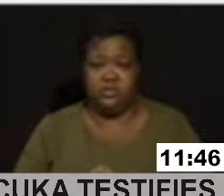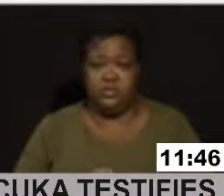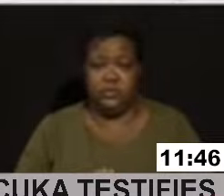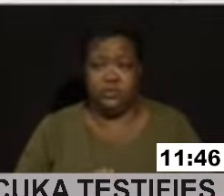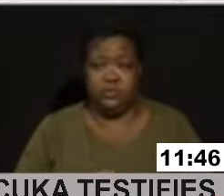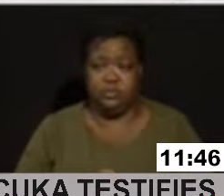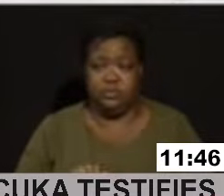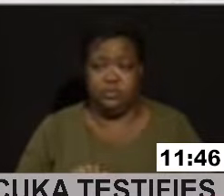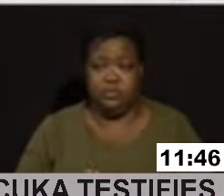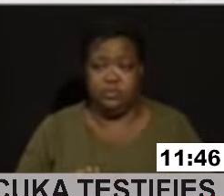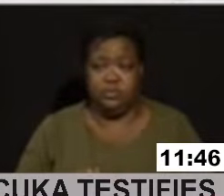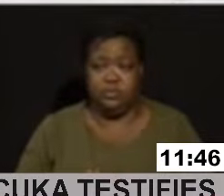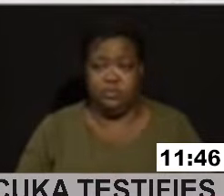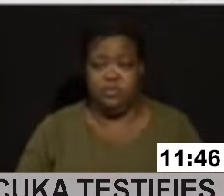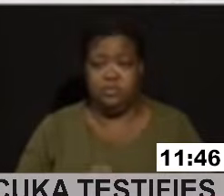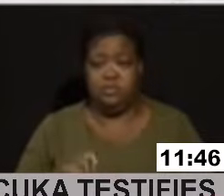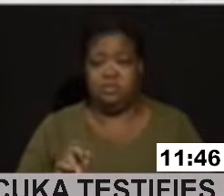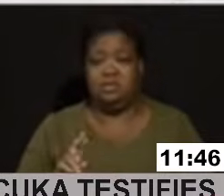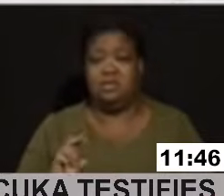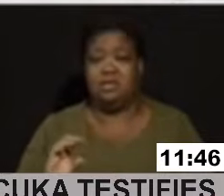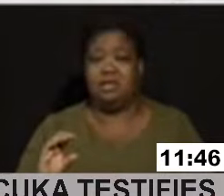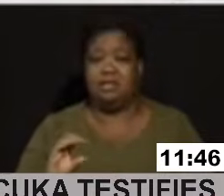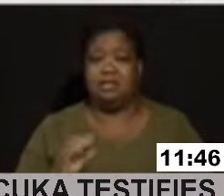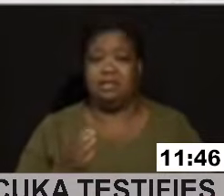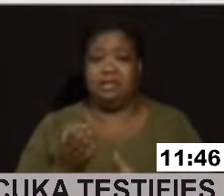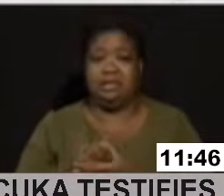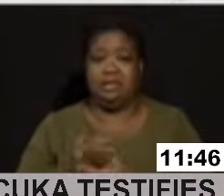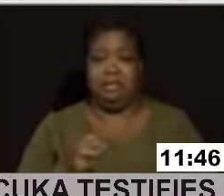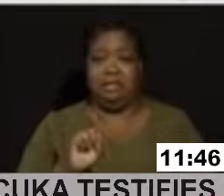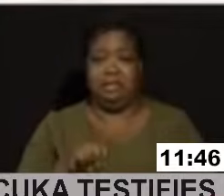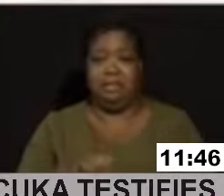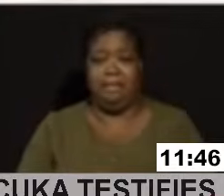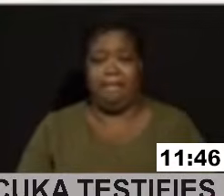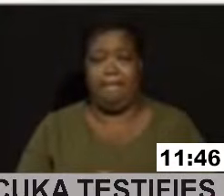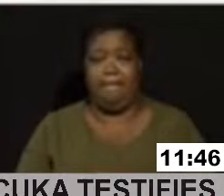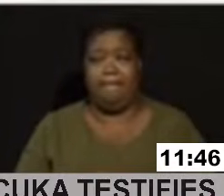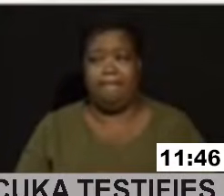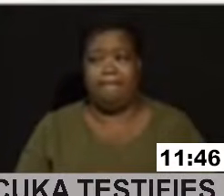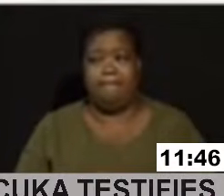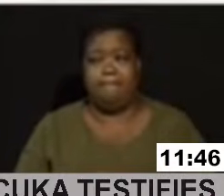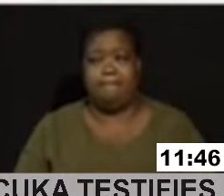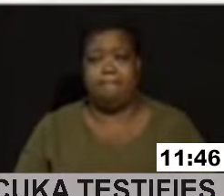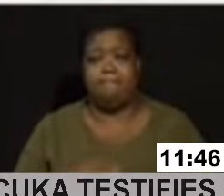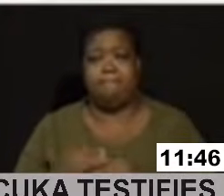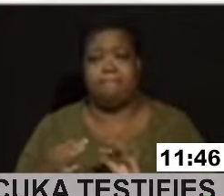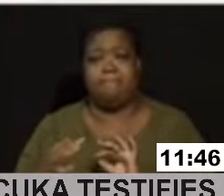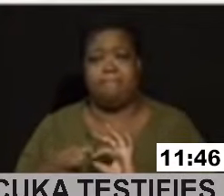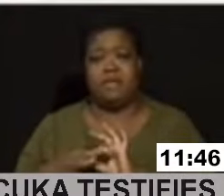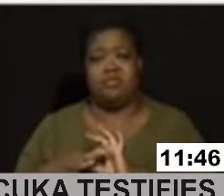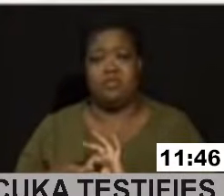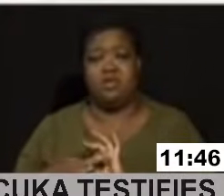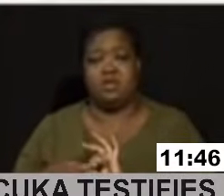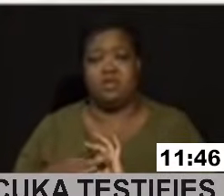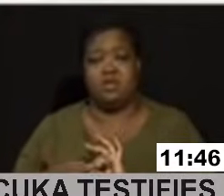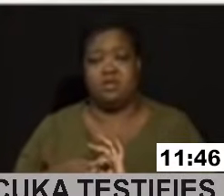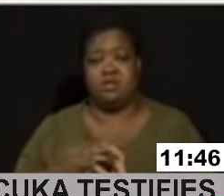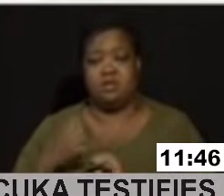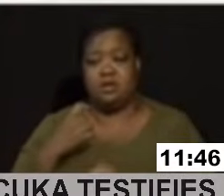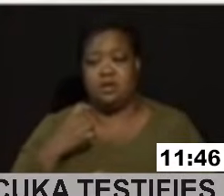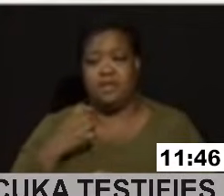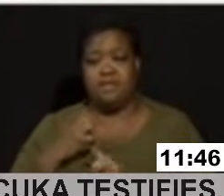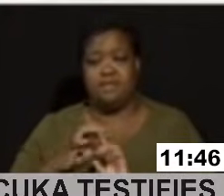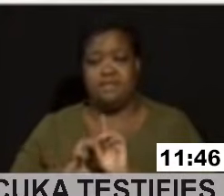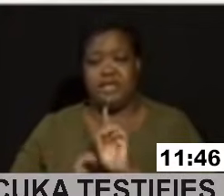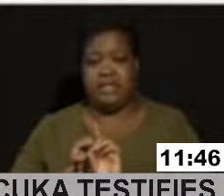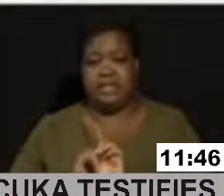This being the TRC cases. Yes. Given my relationship with the victims of these